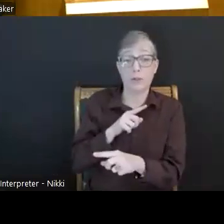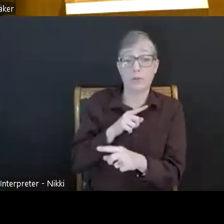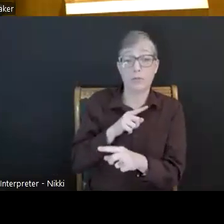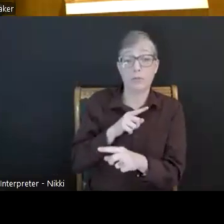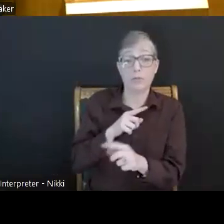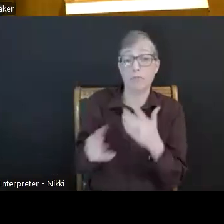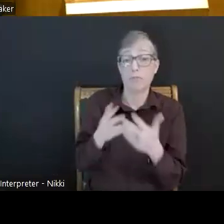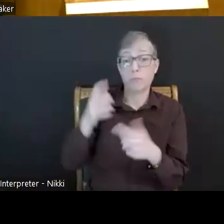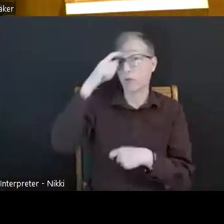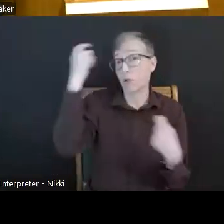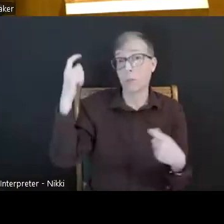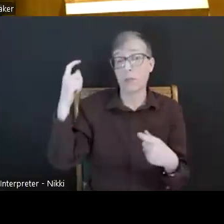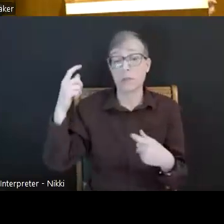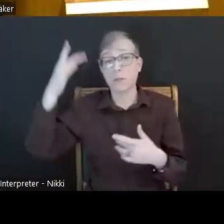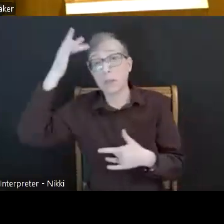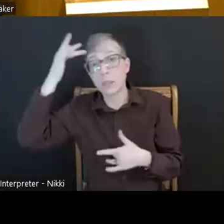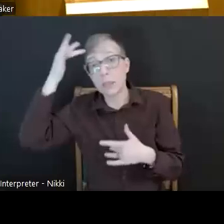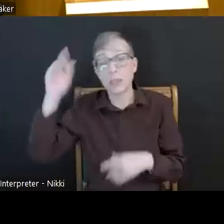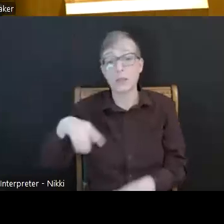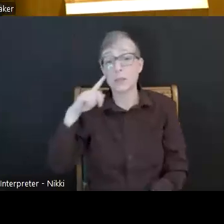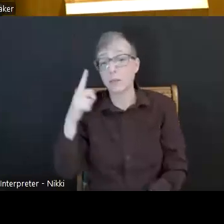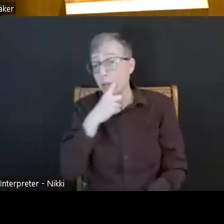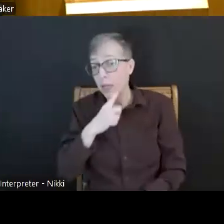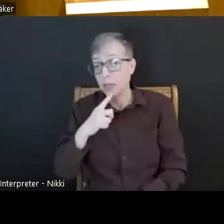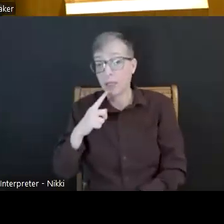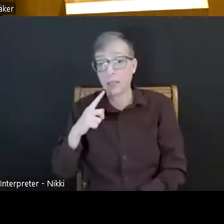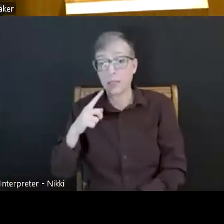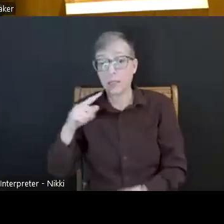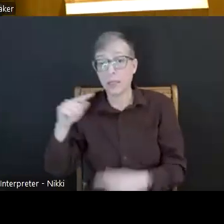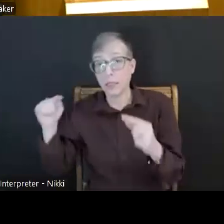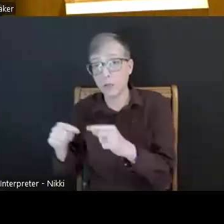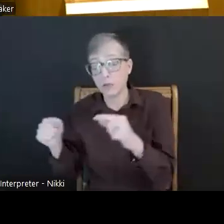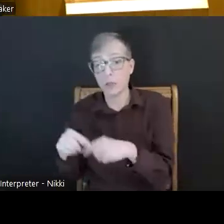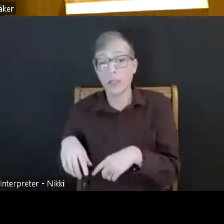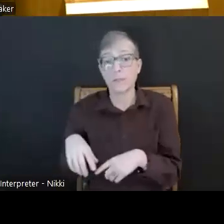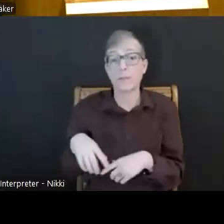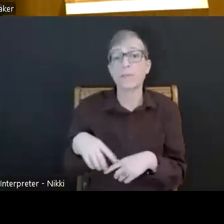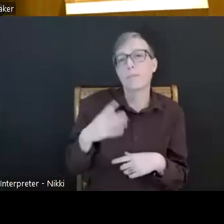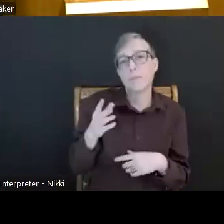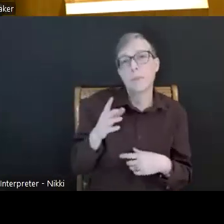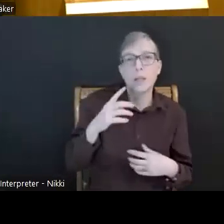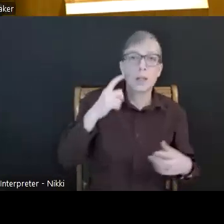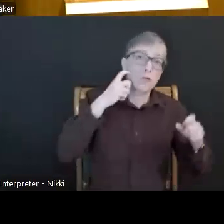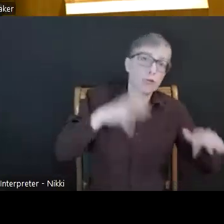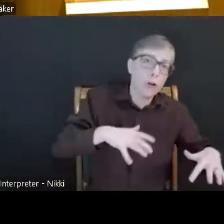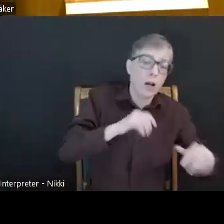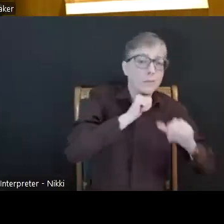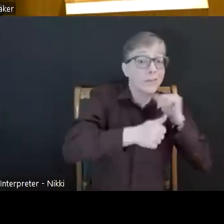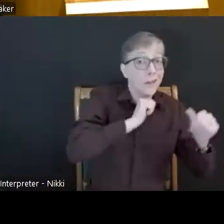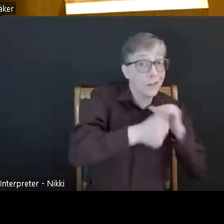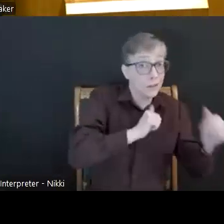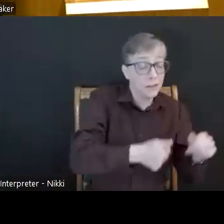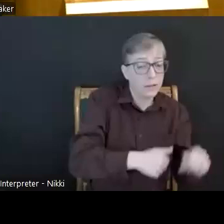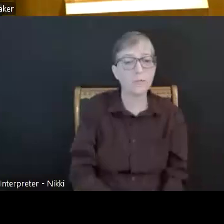or an eye injury, and then an initial stage of shock or denial, again, which is very common, and then a sense